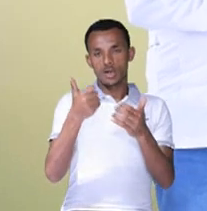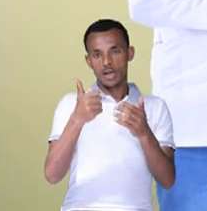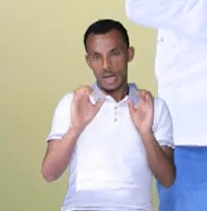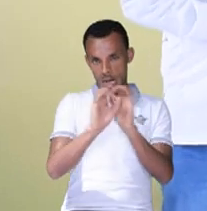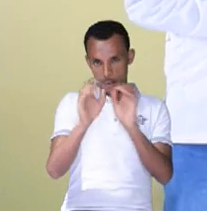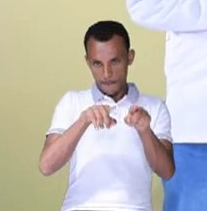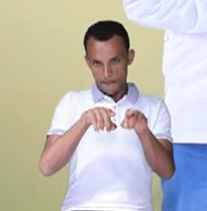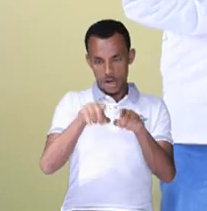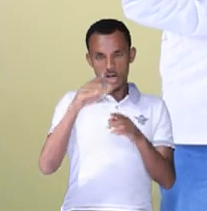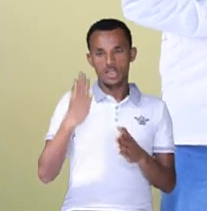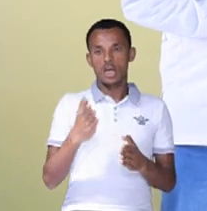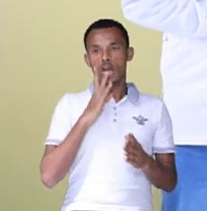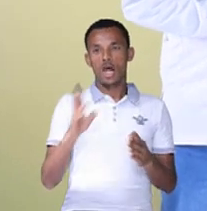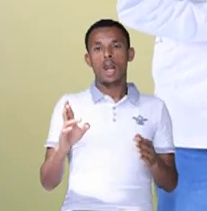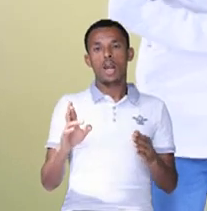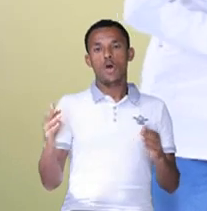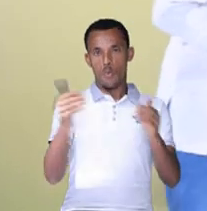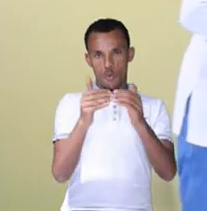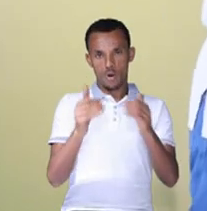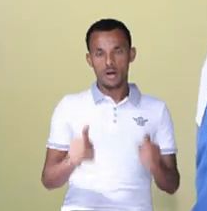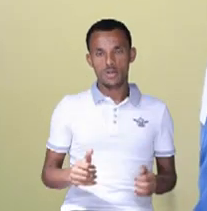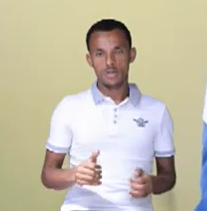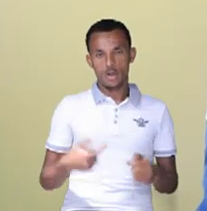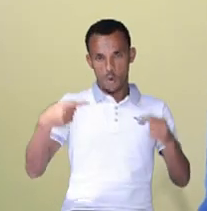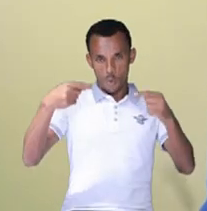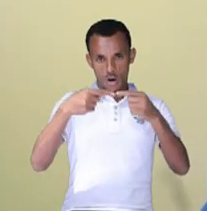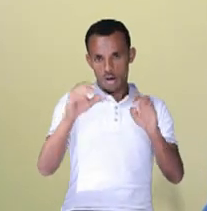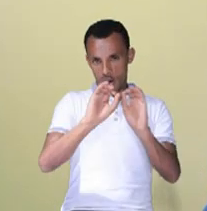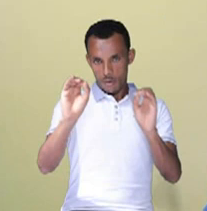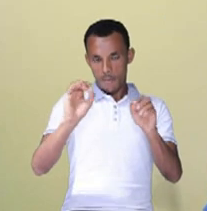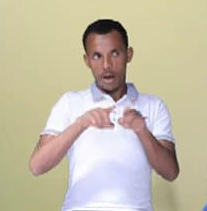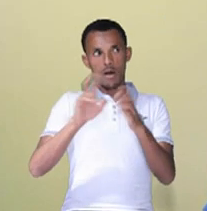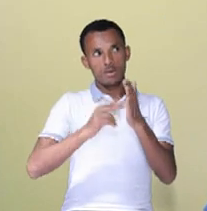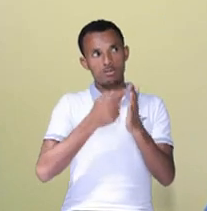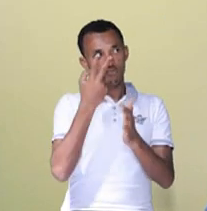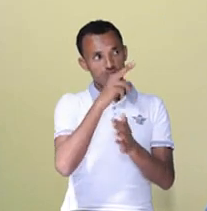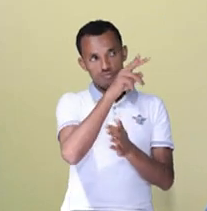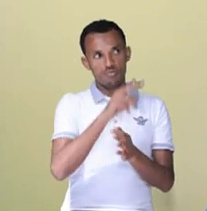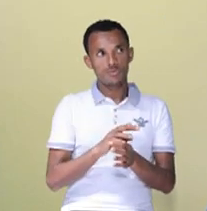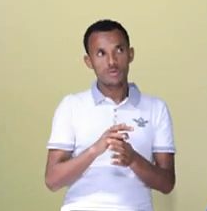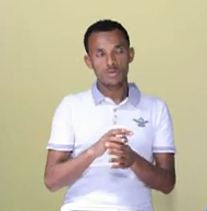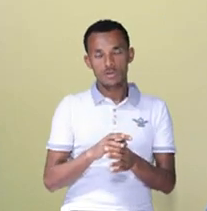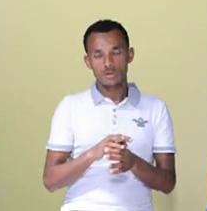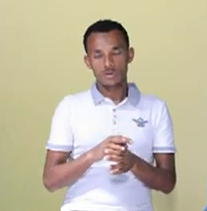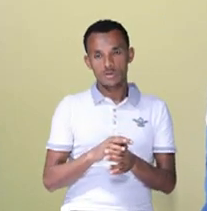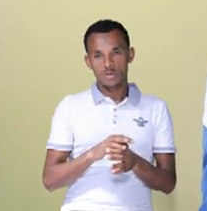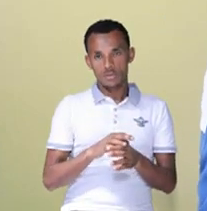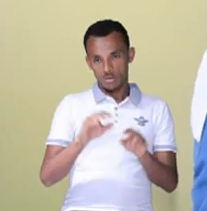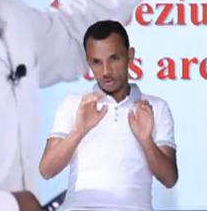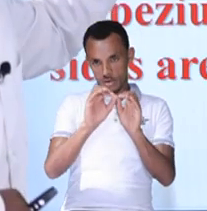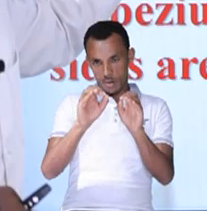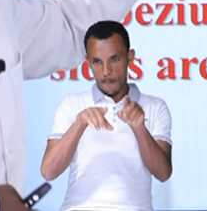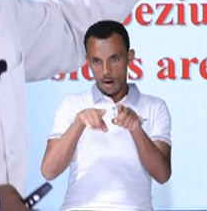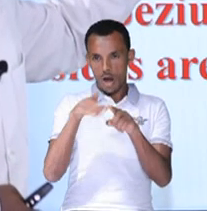non-parallel side are congruent. A non-parallel side means this one, this is non-parallel side, this